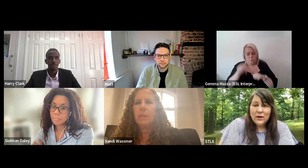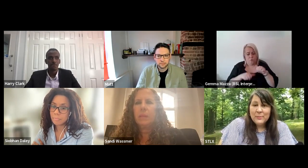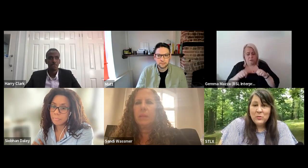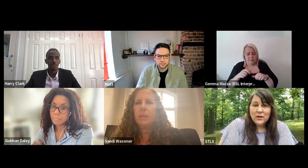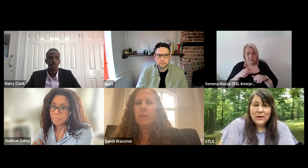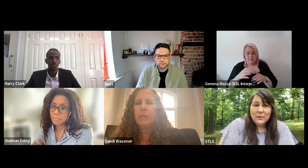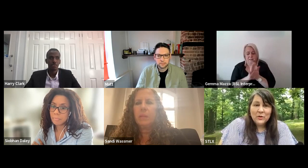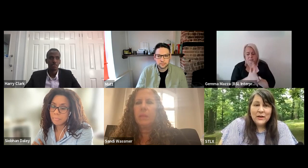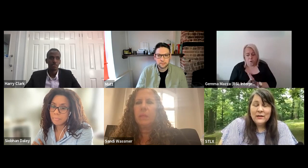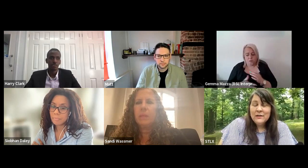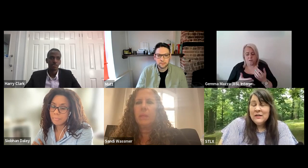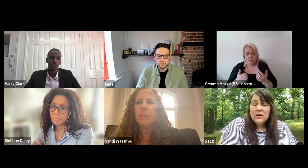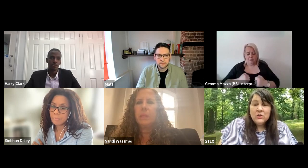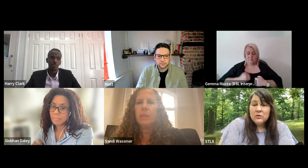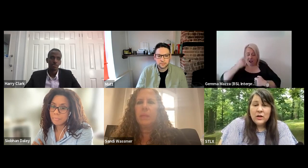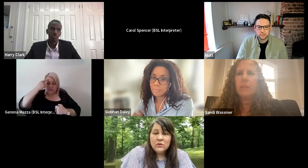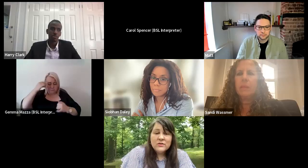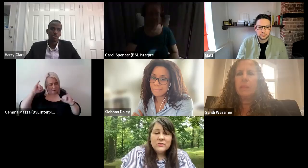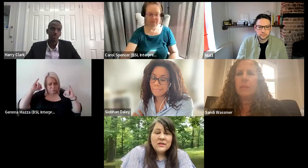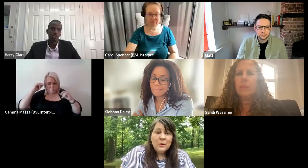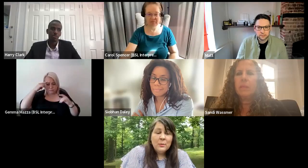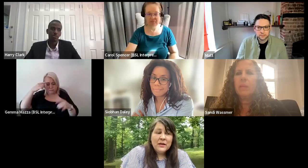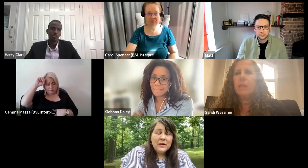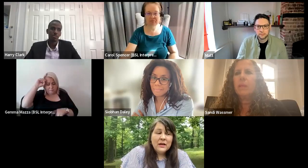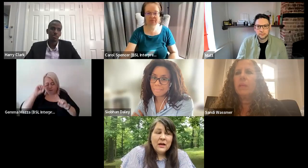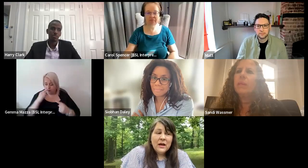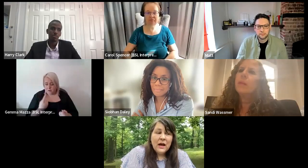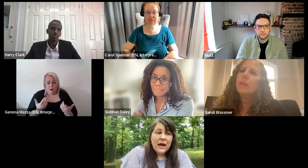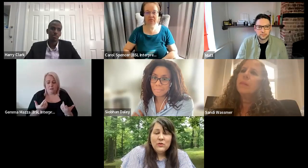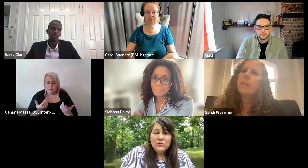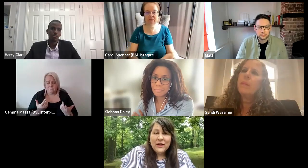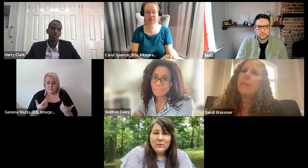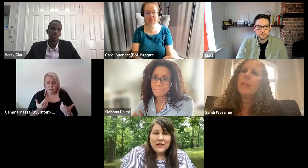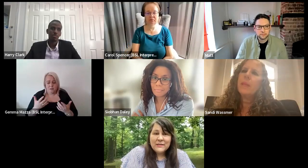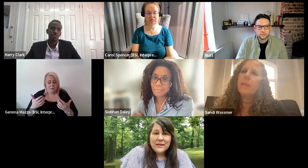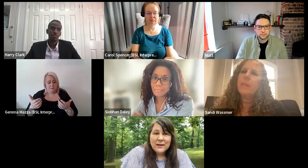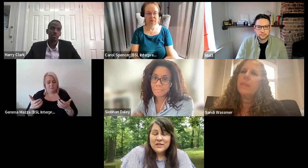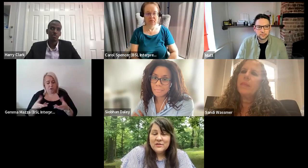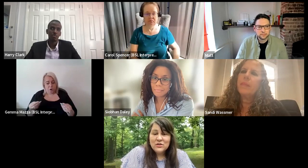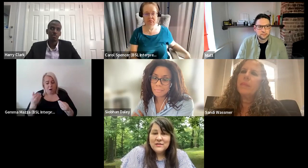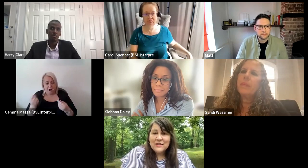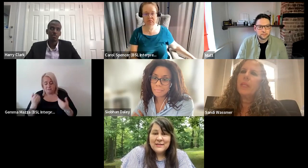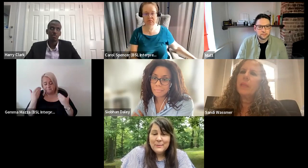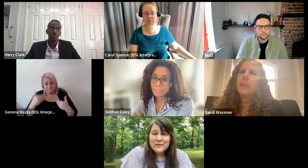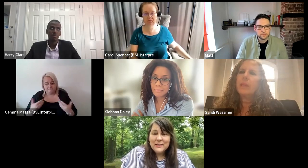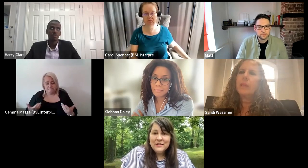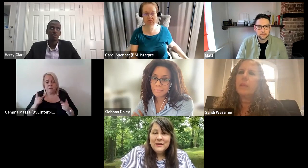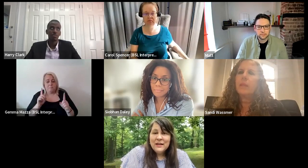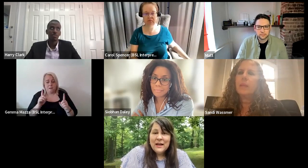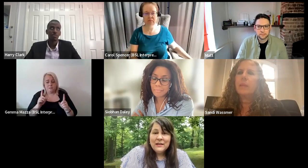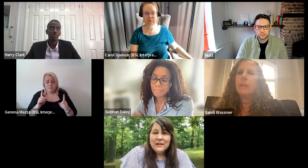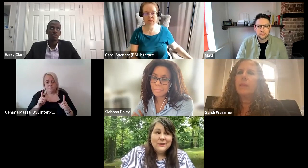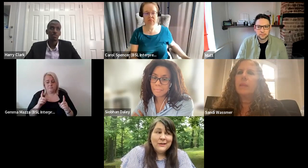for my crappy working memory? Who knows? But I will forget what I typed as soon as I typed